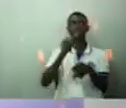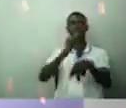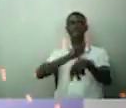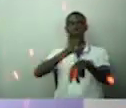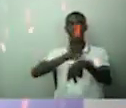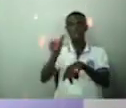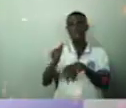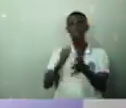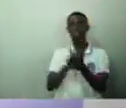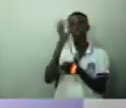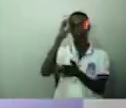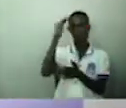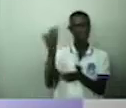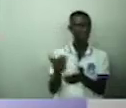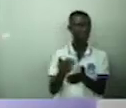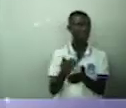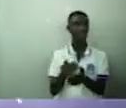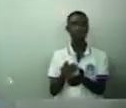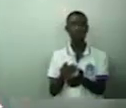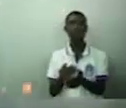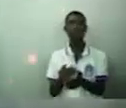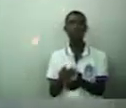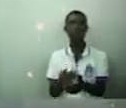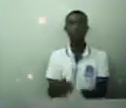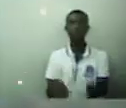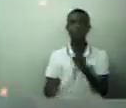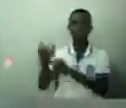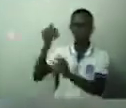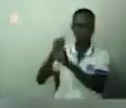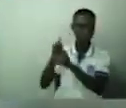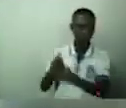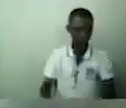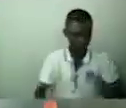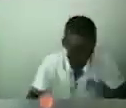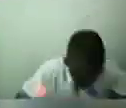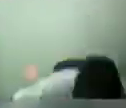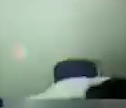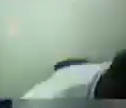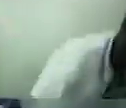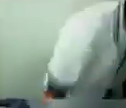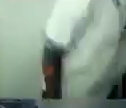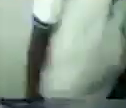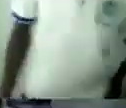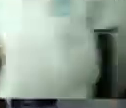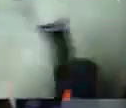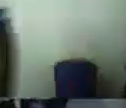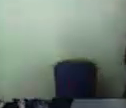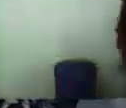said the reason why there is no temple is that God himself and the Lamb is the temple of the